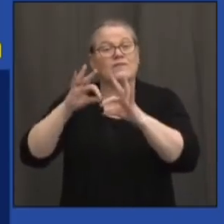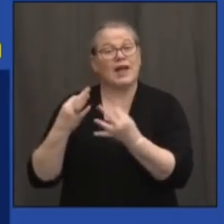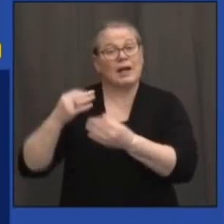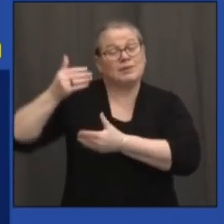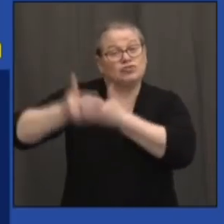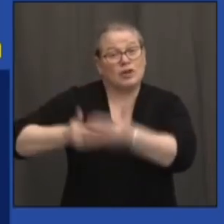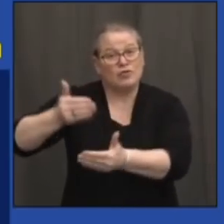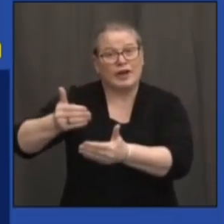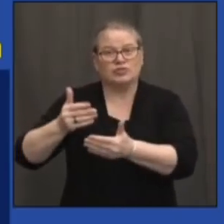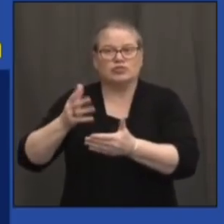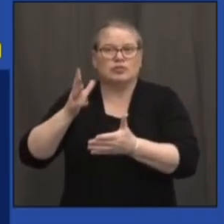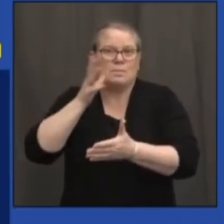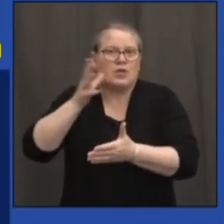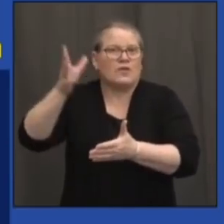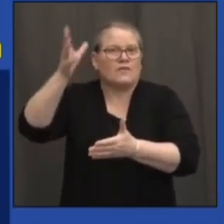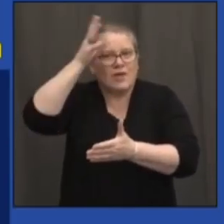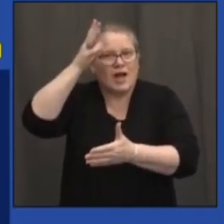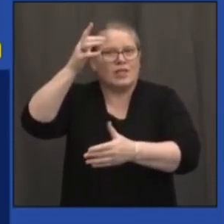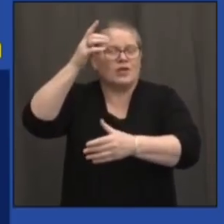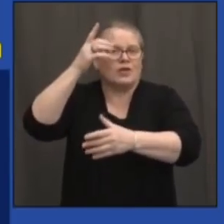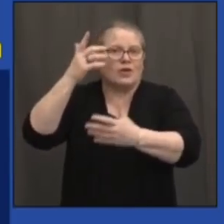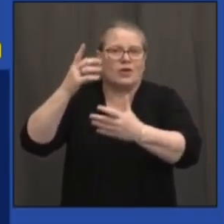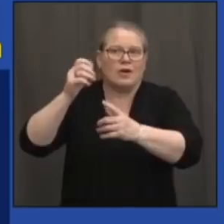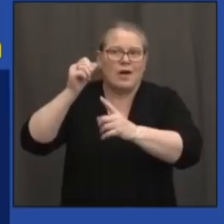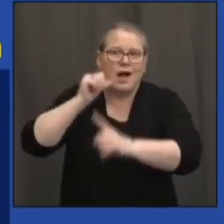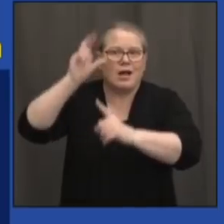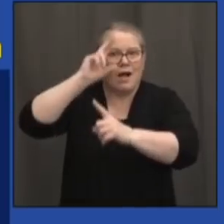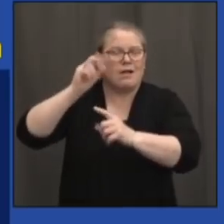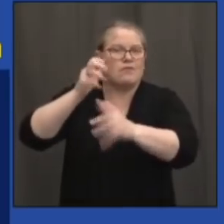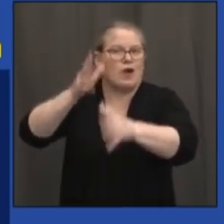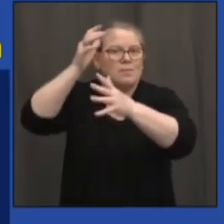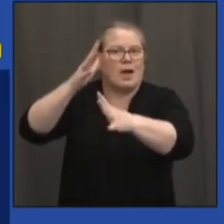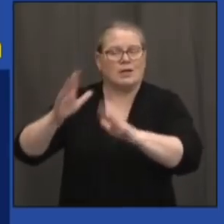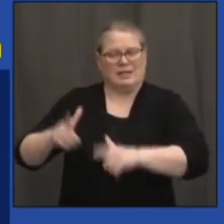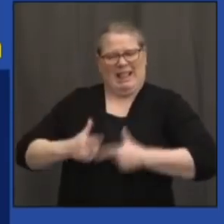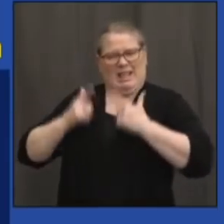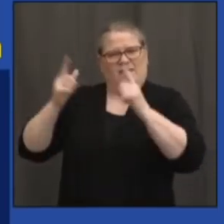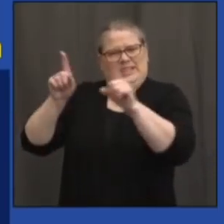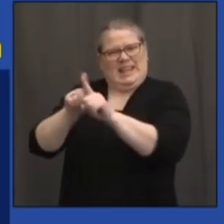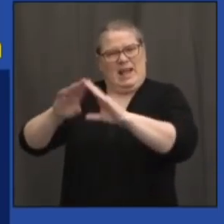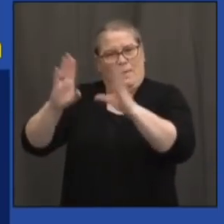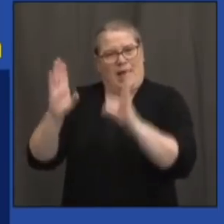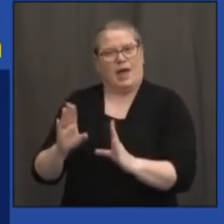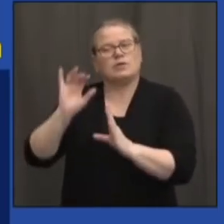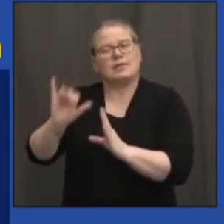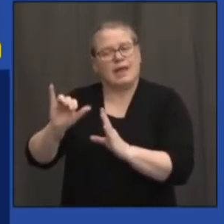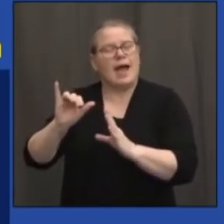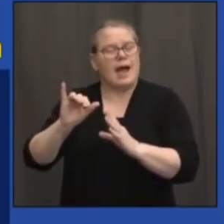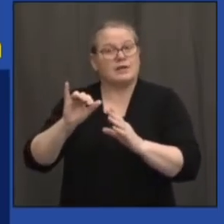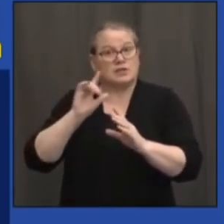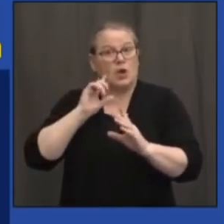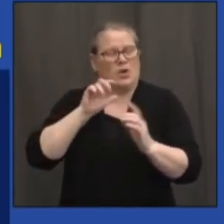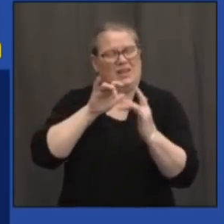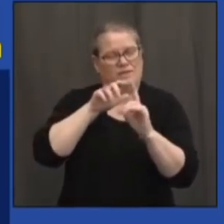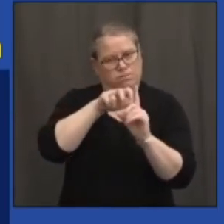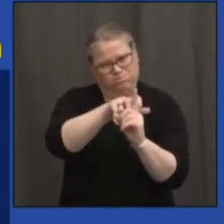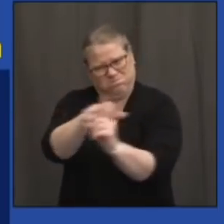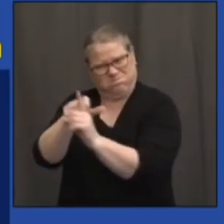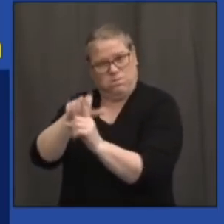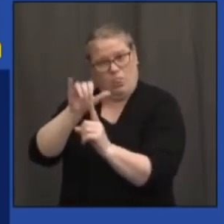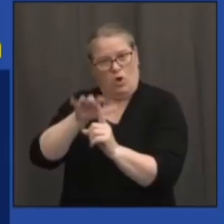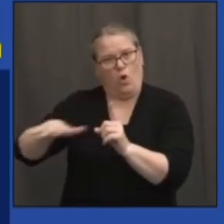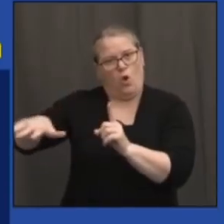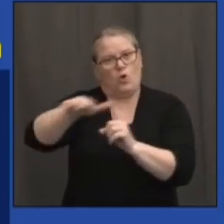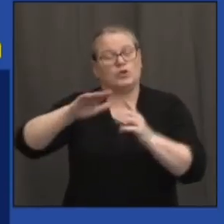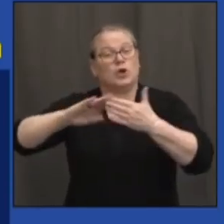virus, and sometimes those very same communities are less likely to get vaccinated. So A, we're reaching out aggressively